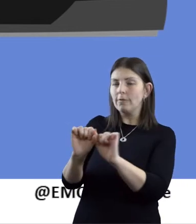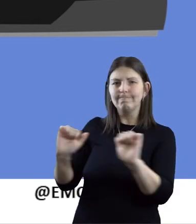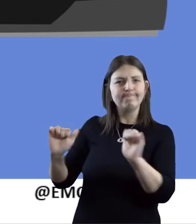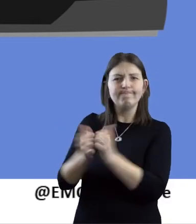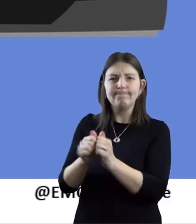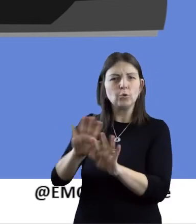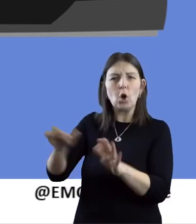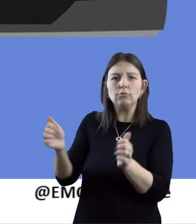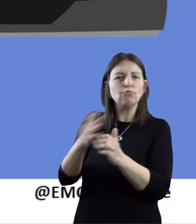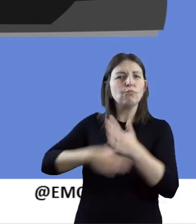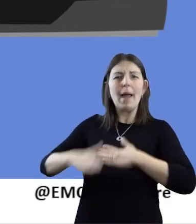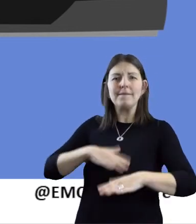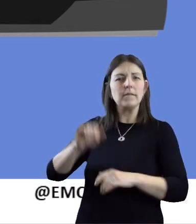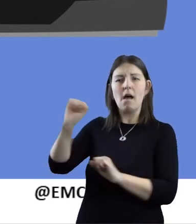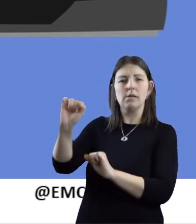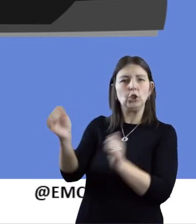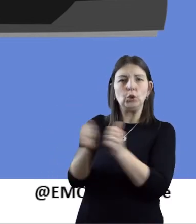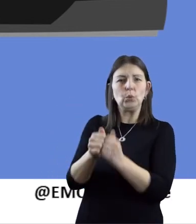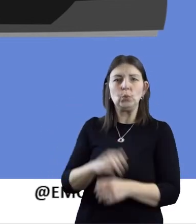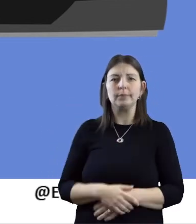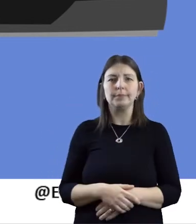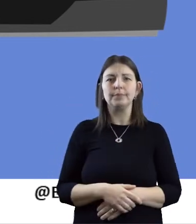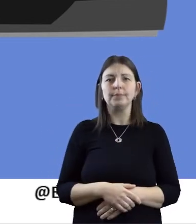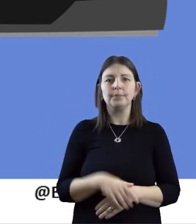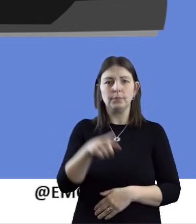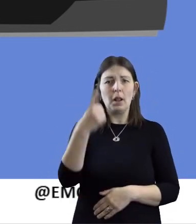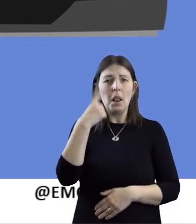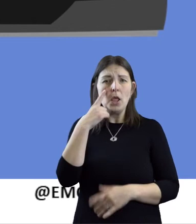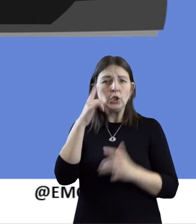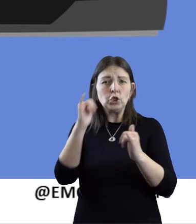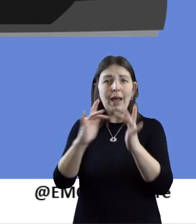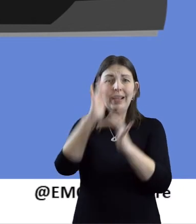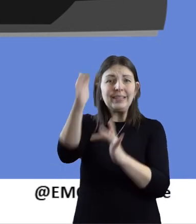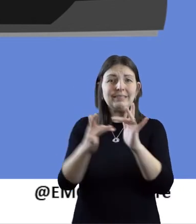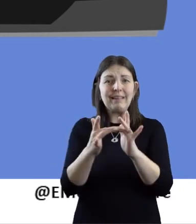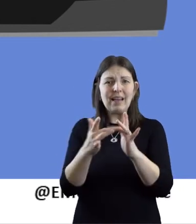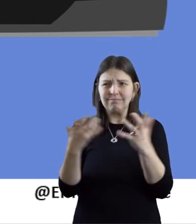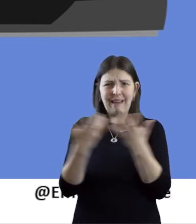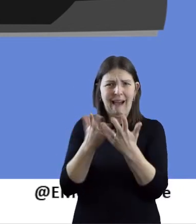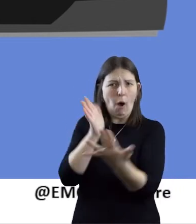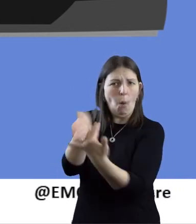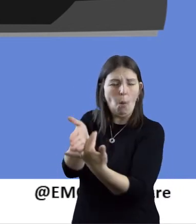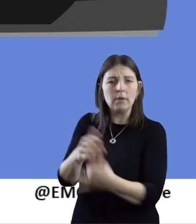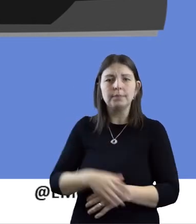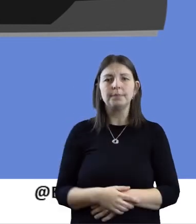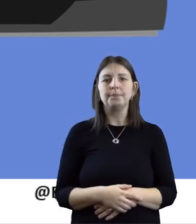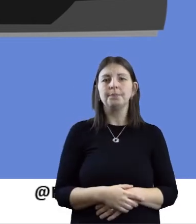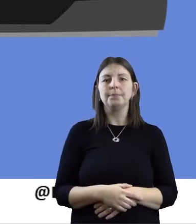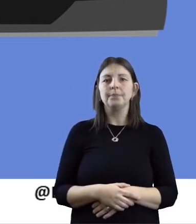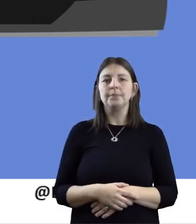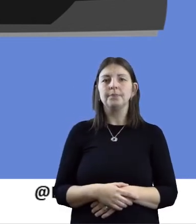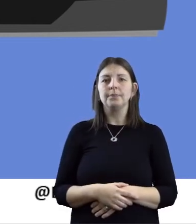FAQ pages to help you secure your router. Sometimes it is possible to set parental controls via